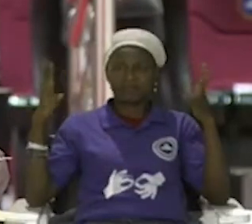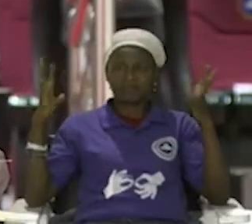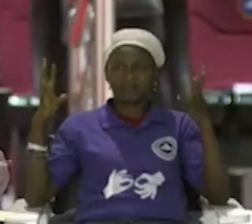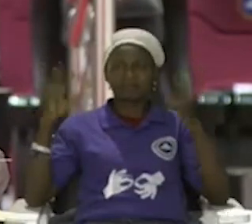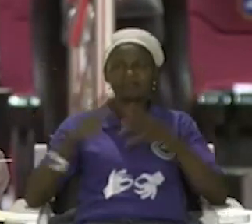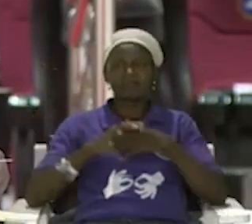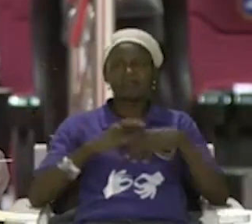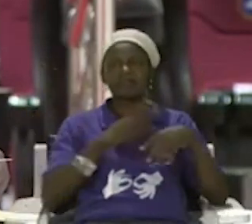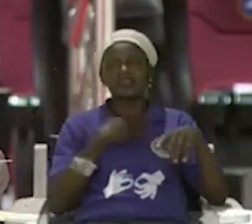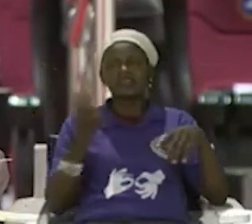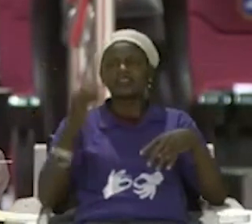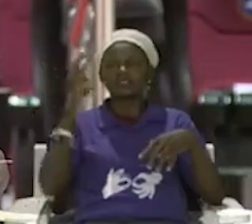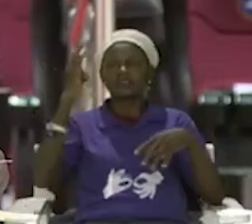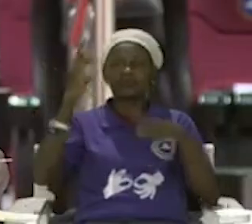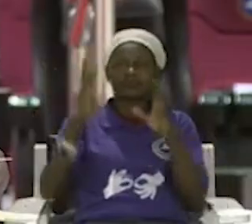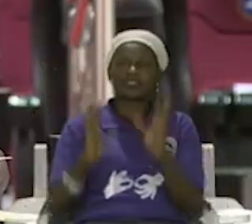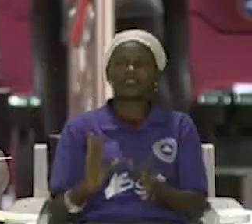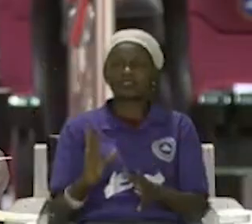And the preacher